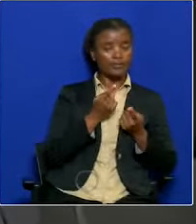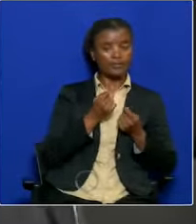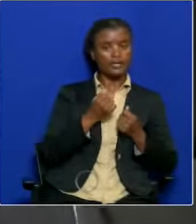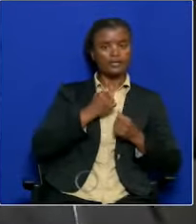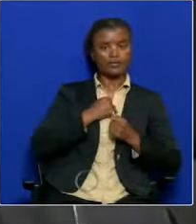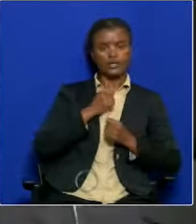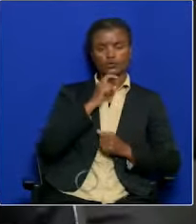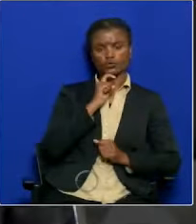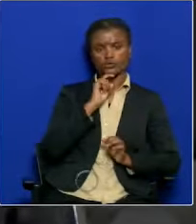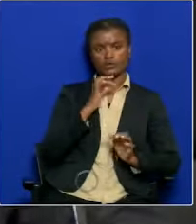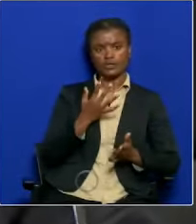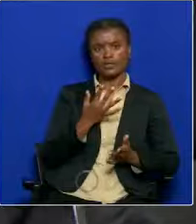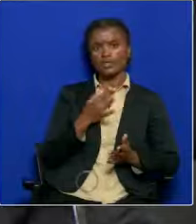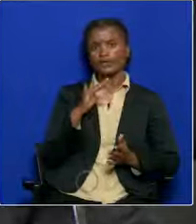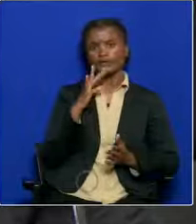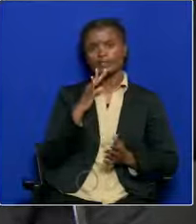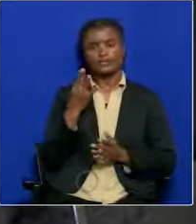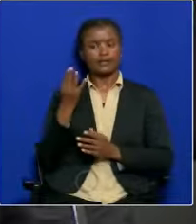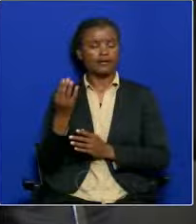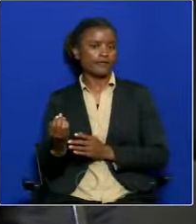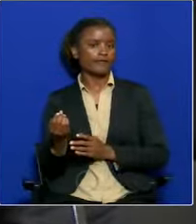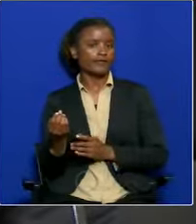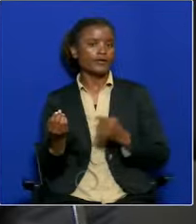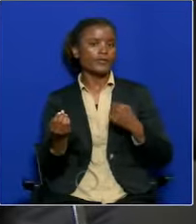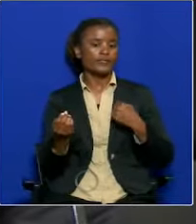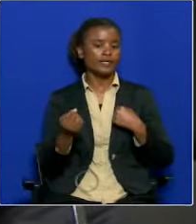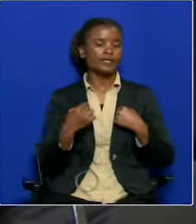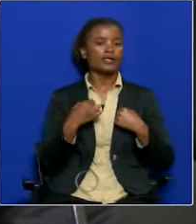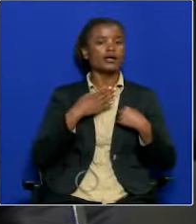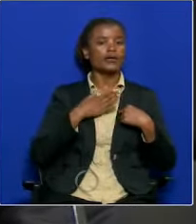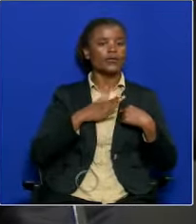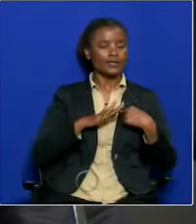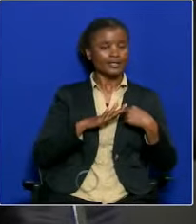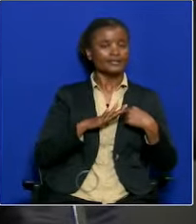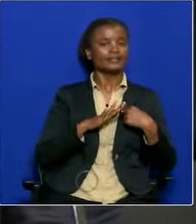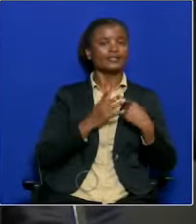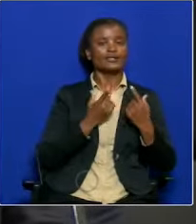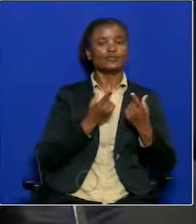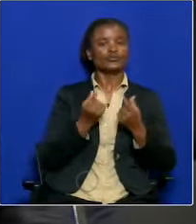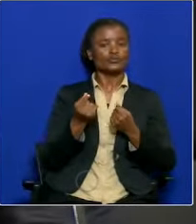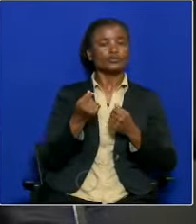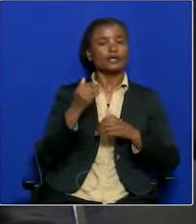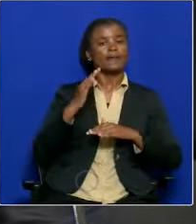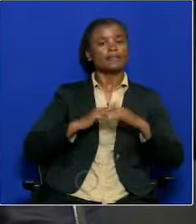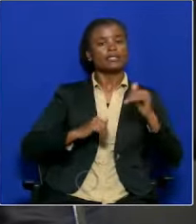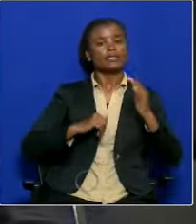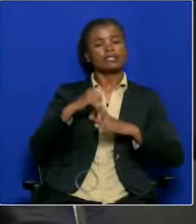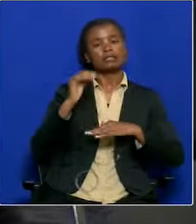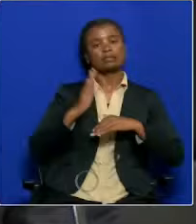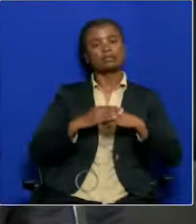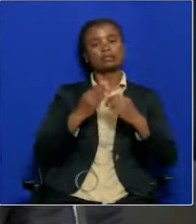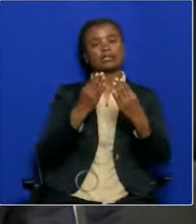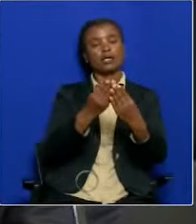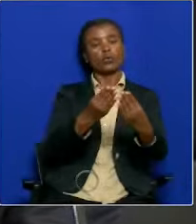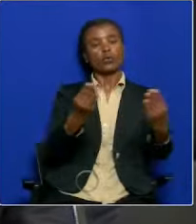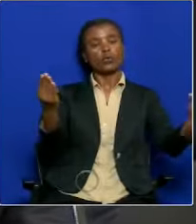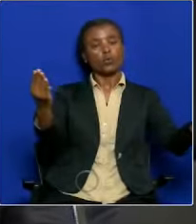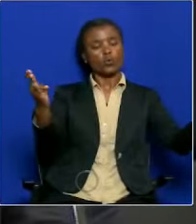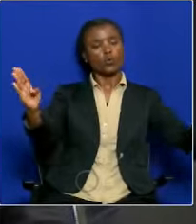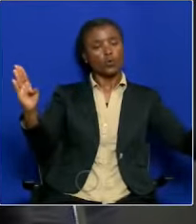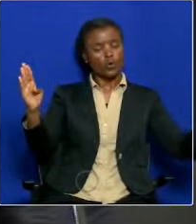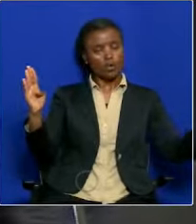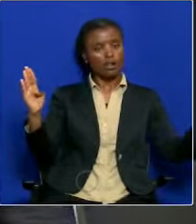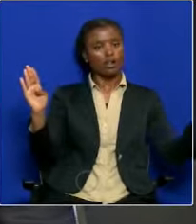you have there. I decided to say I wanted to make the wall, and then I can get another money to do that, and